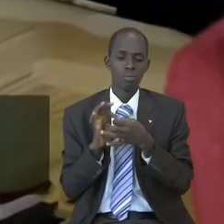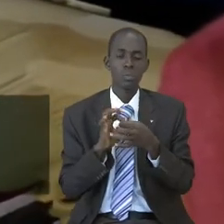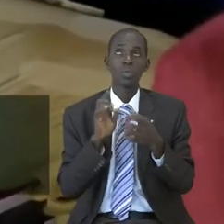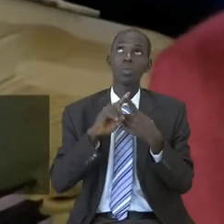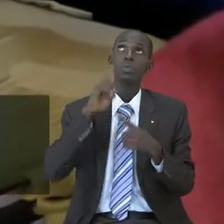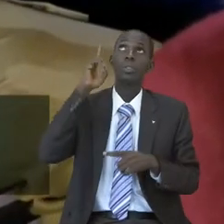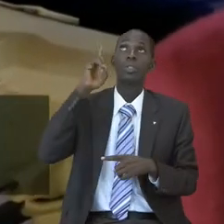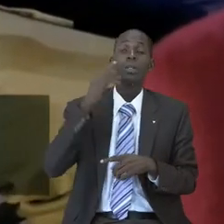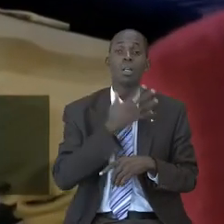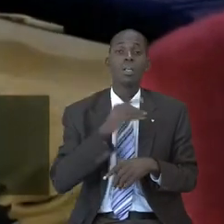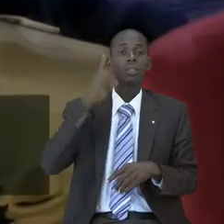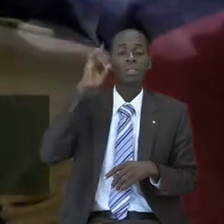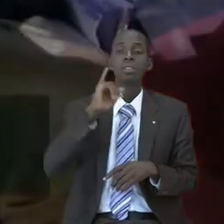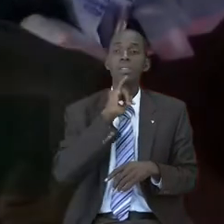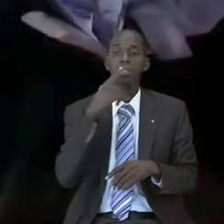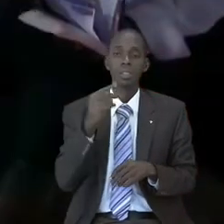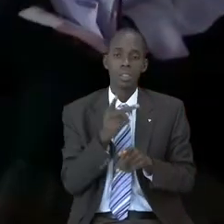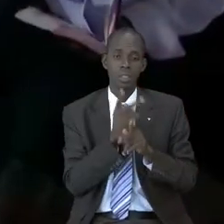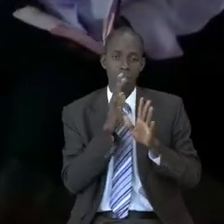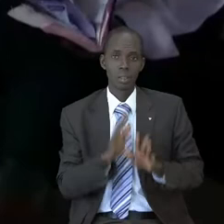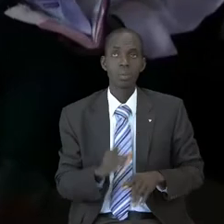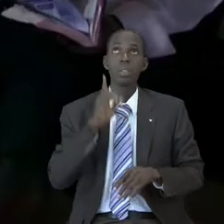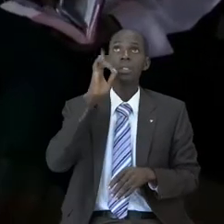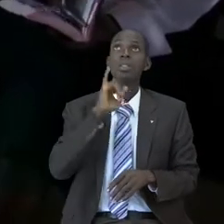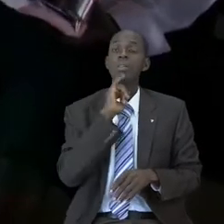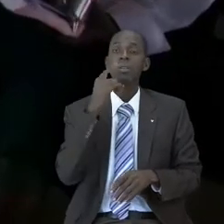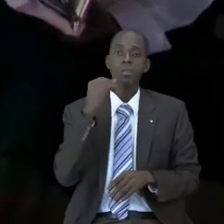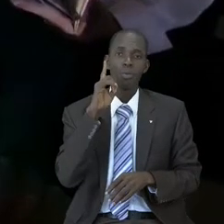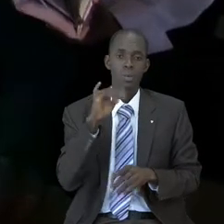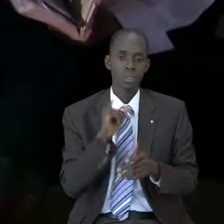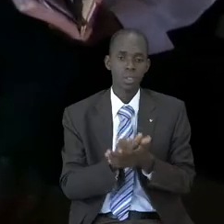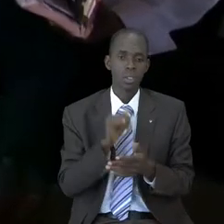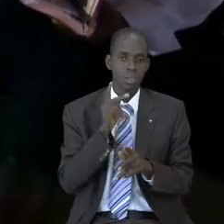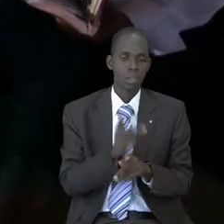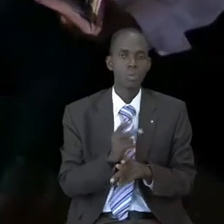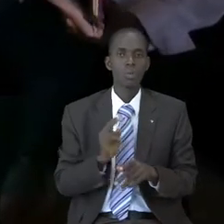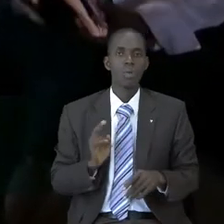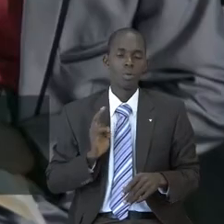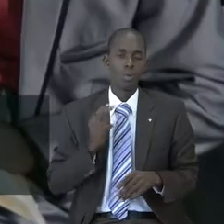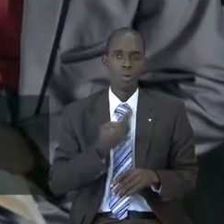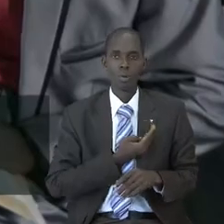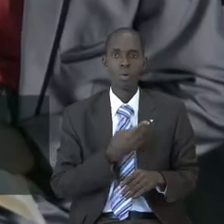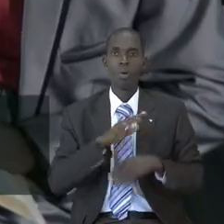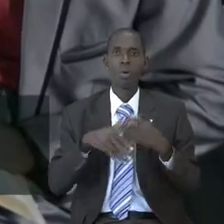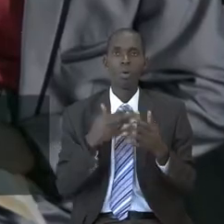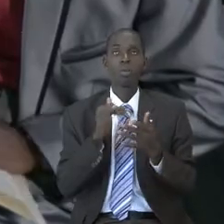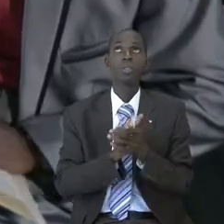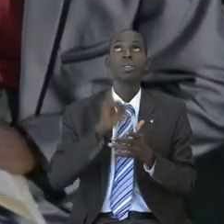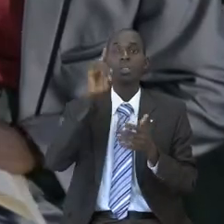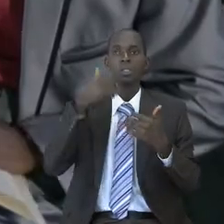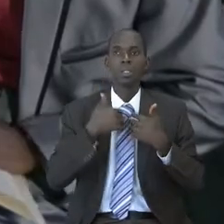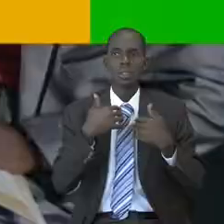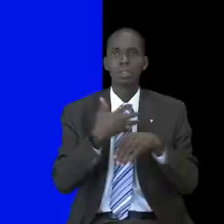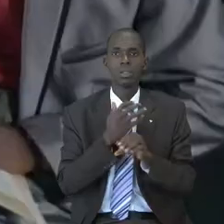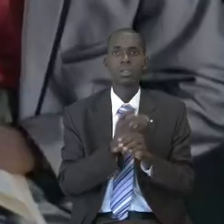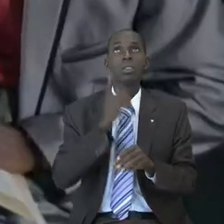And he is the sustainer, he is the one that sustains all that he has made. He is the